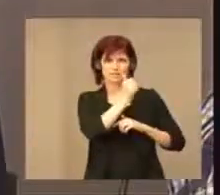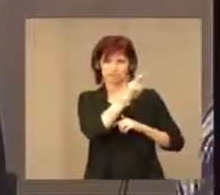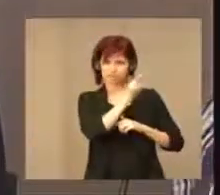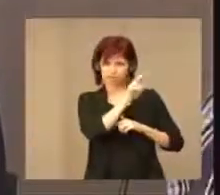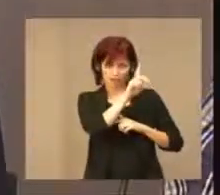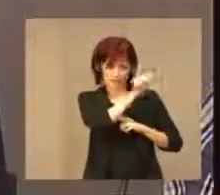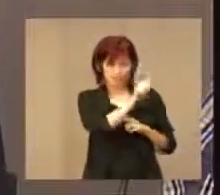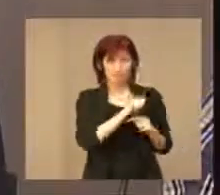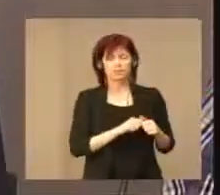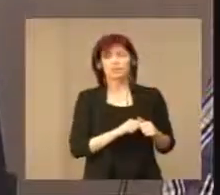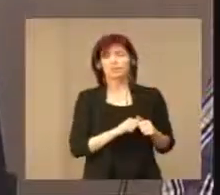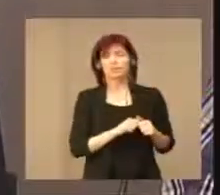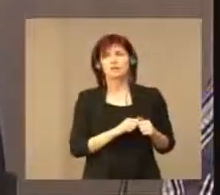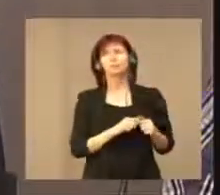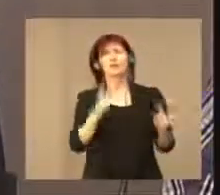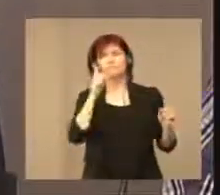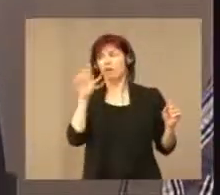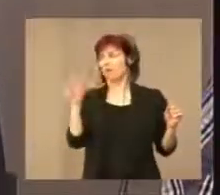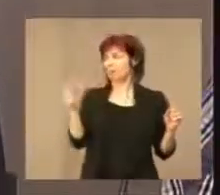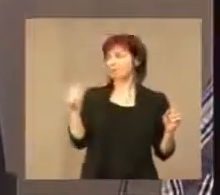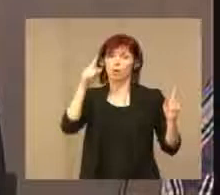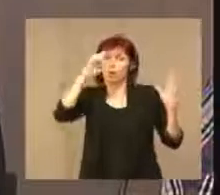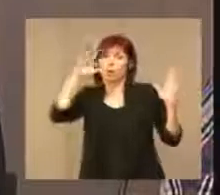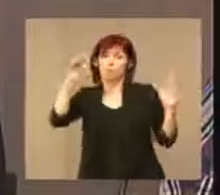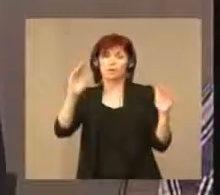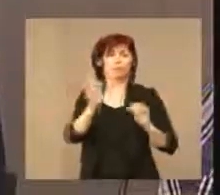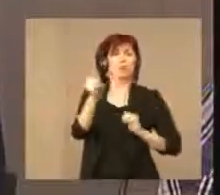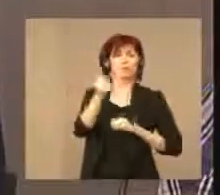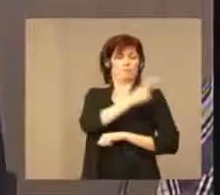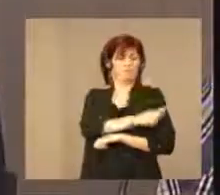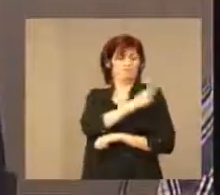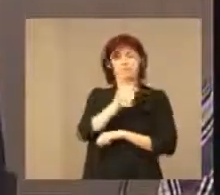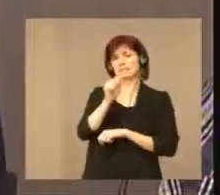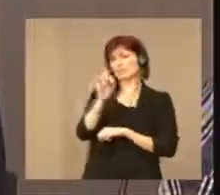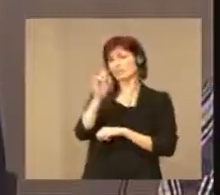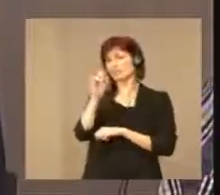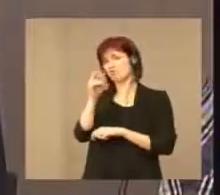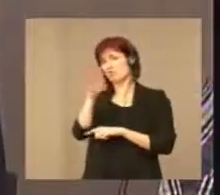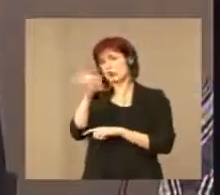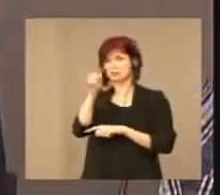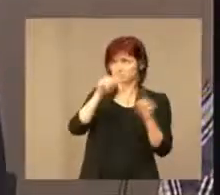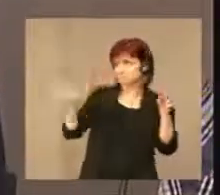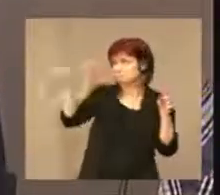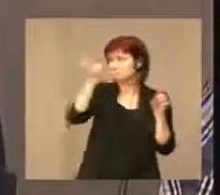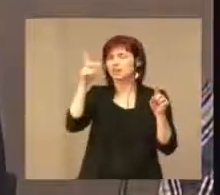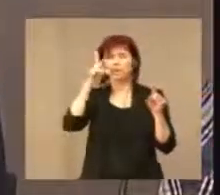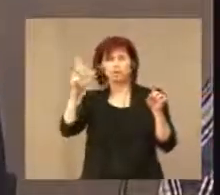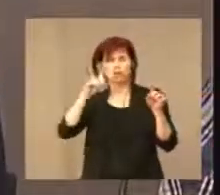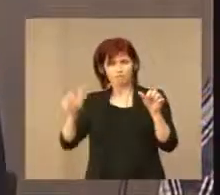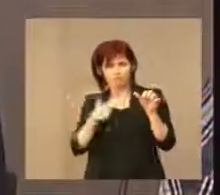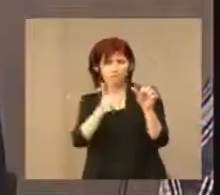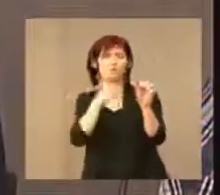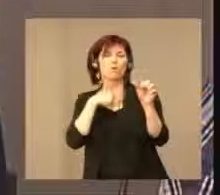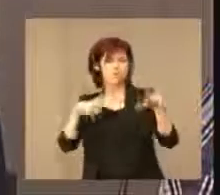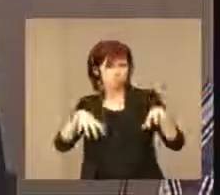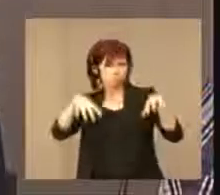and we're hoping other provinces and territories will follow suit and will get more involved in the